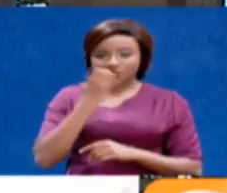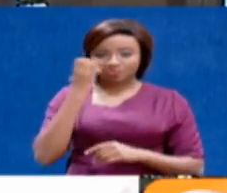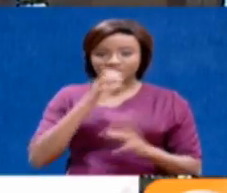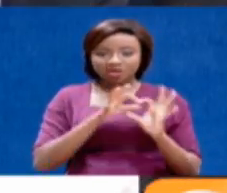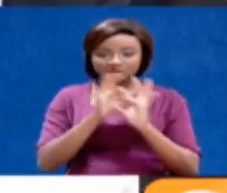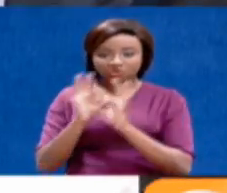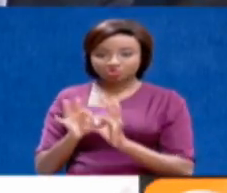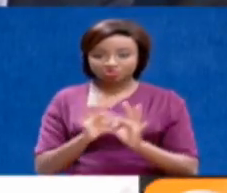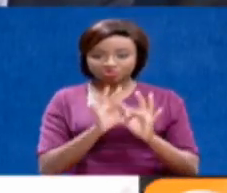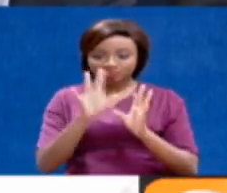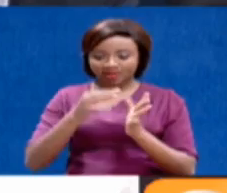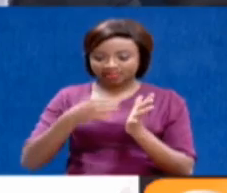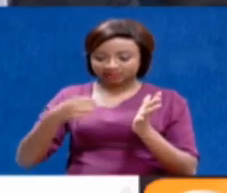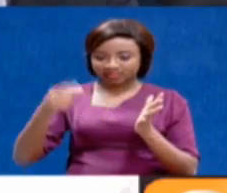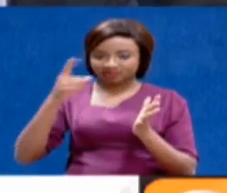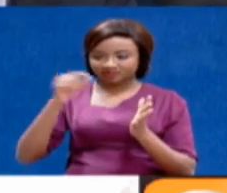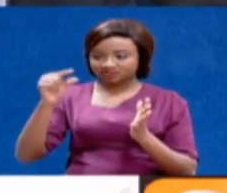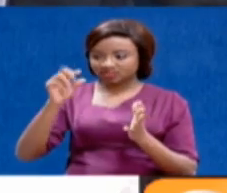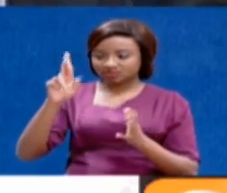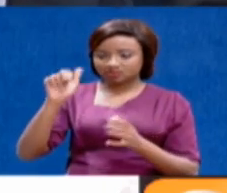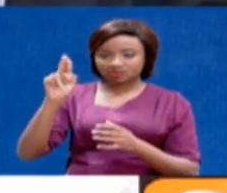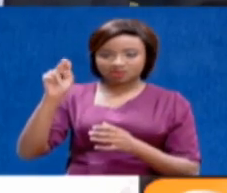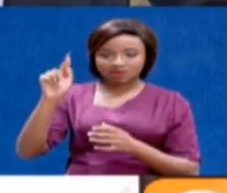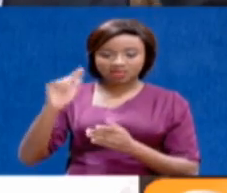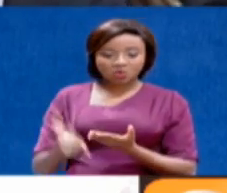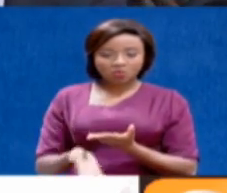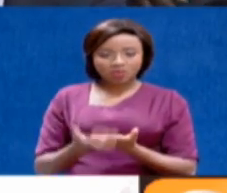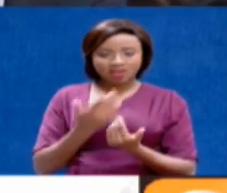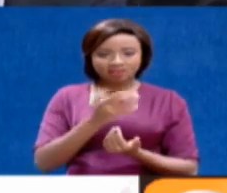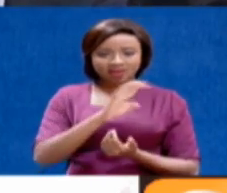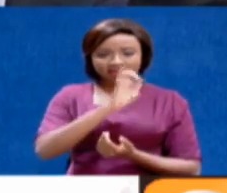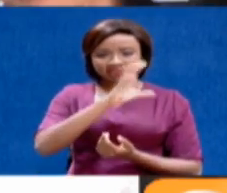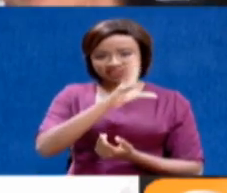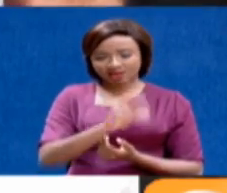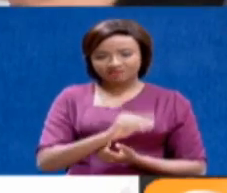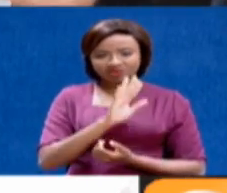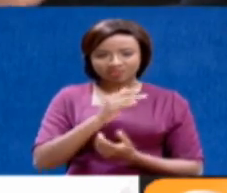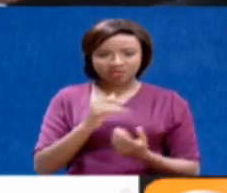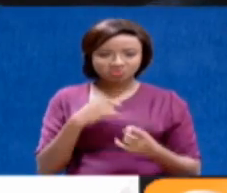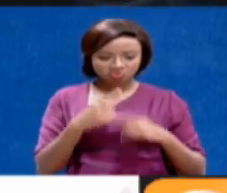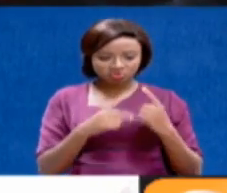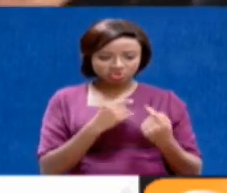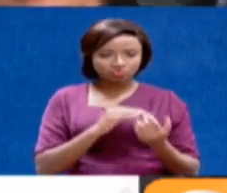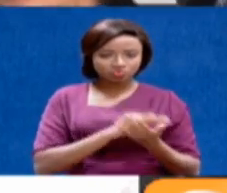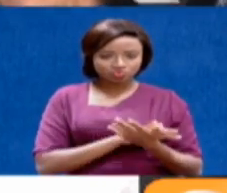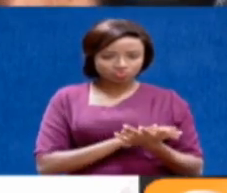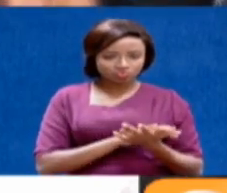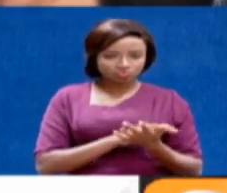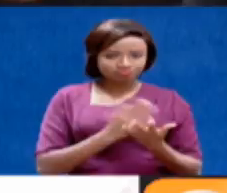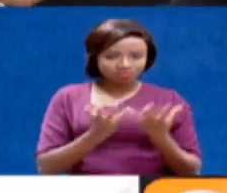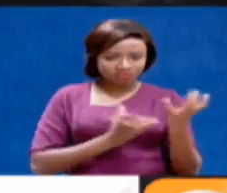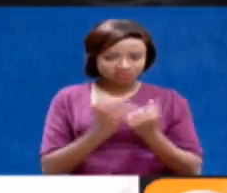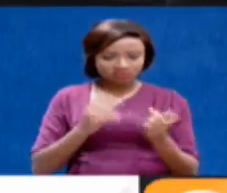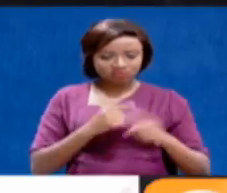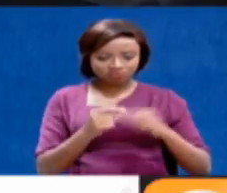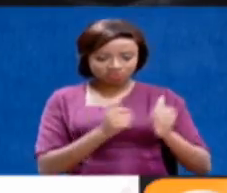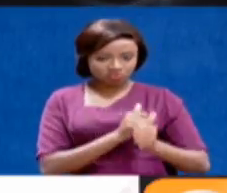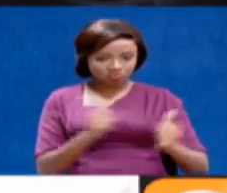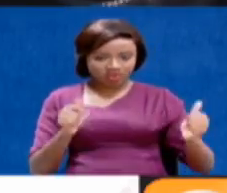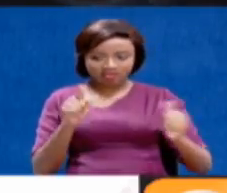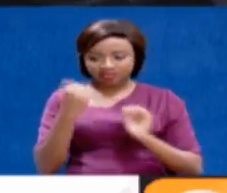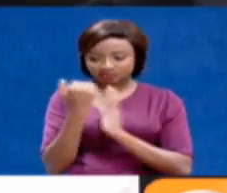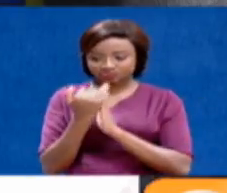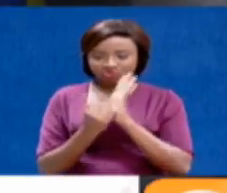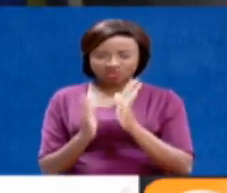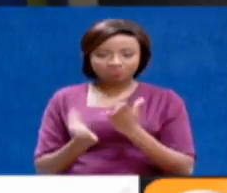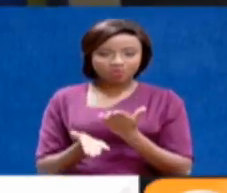The EU signed the emergency agreement, which will enable Trademark East Africa to facilitate the smooth flow of trade in the region. The program